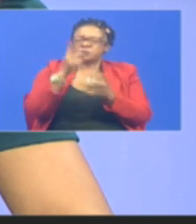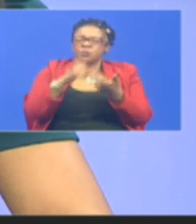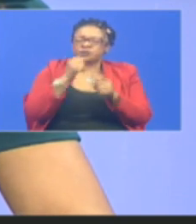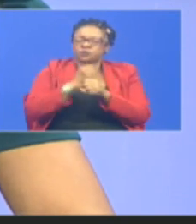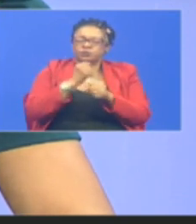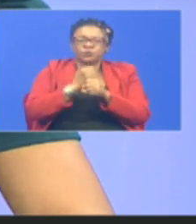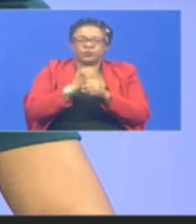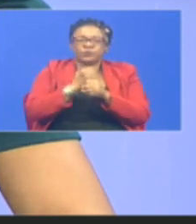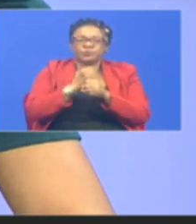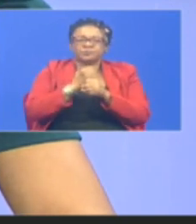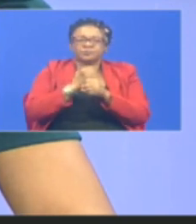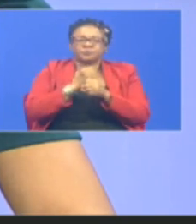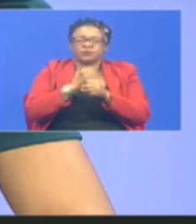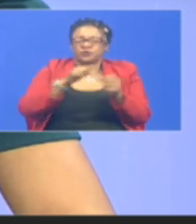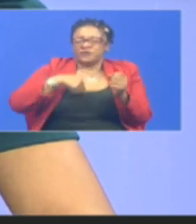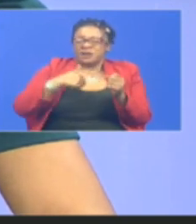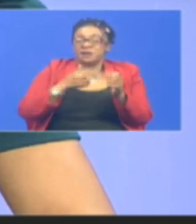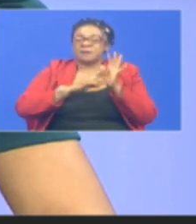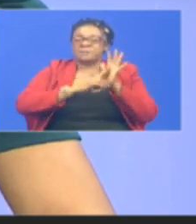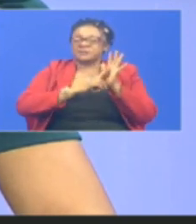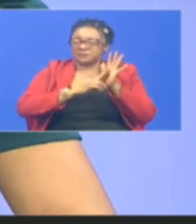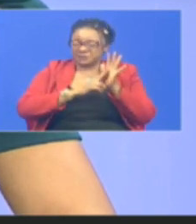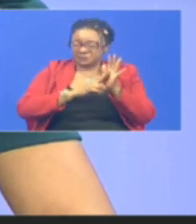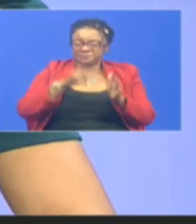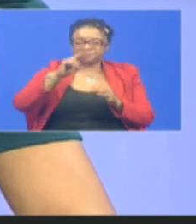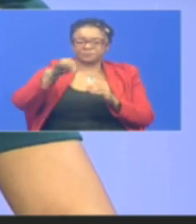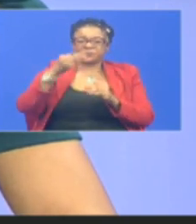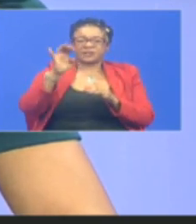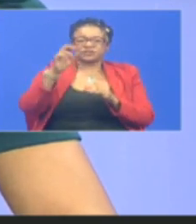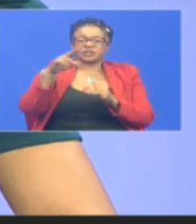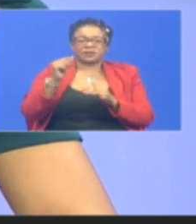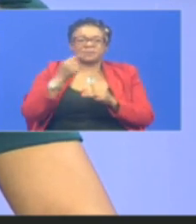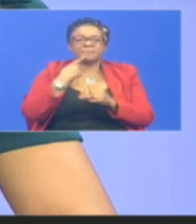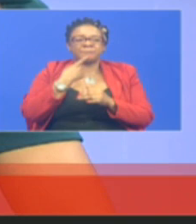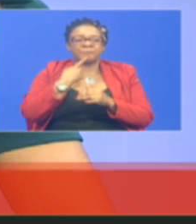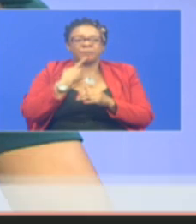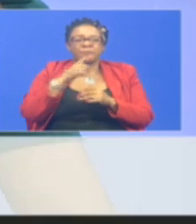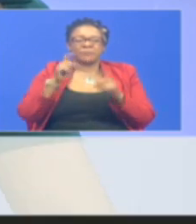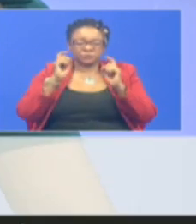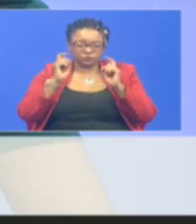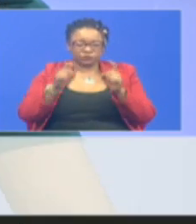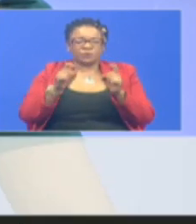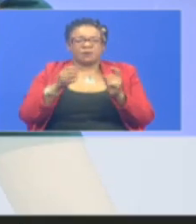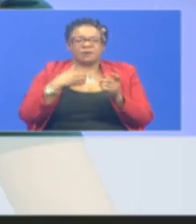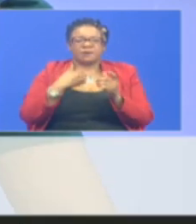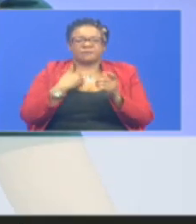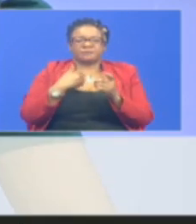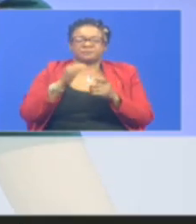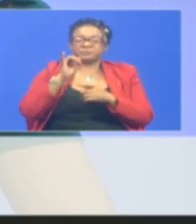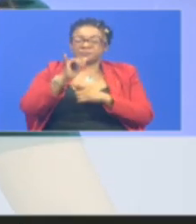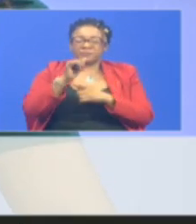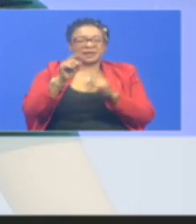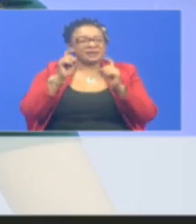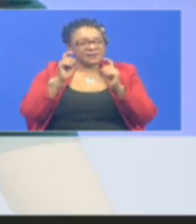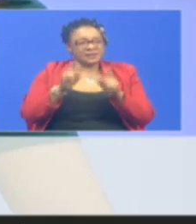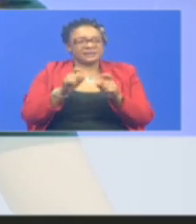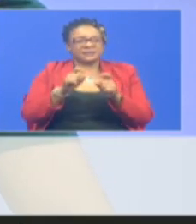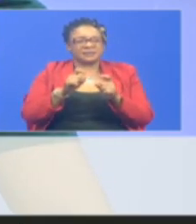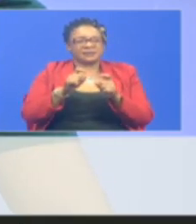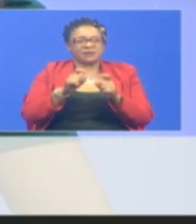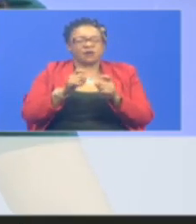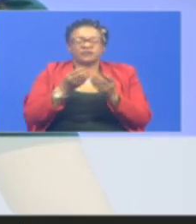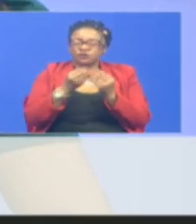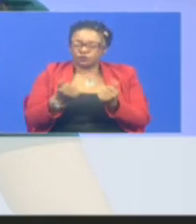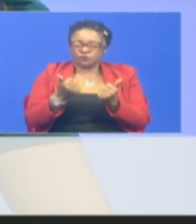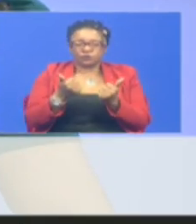feel represented. And Jenga Ernesto, you say, I think the issue of the two-third gender rule requires a revisit. All the solutions